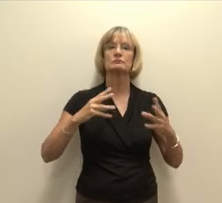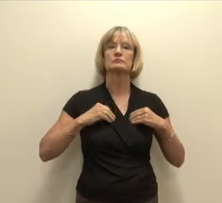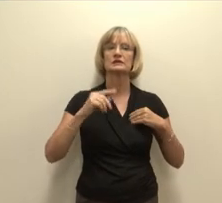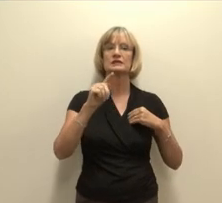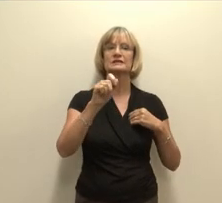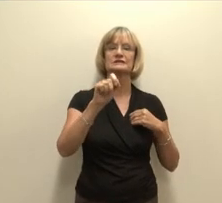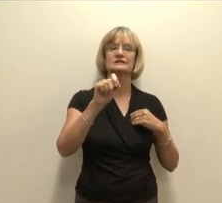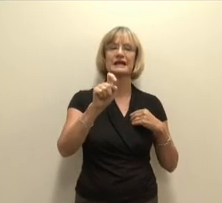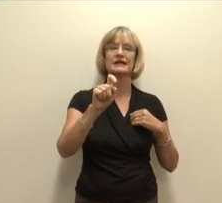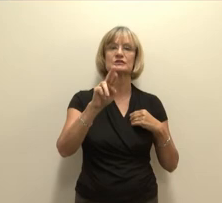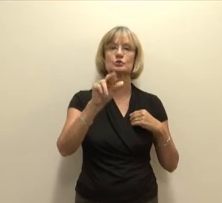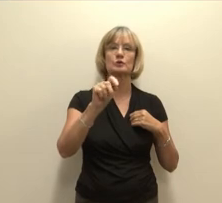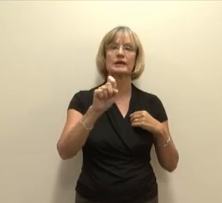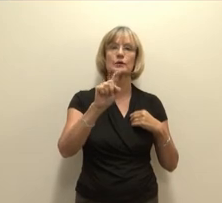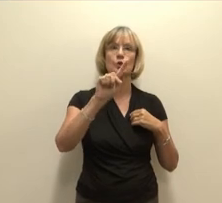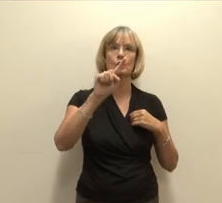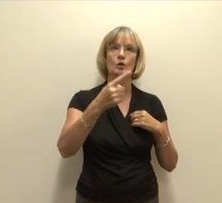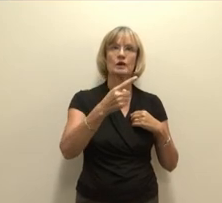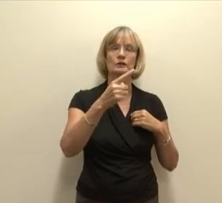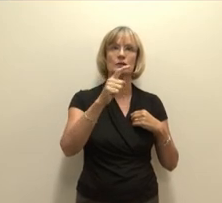of